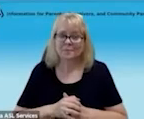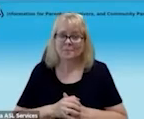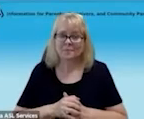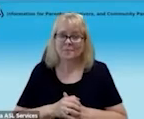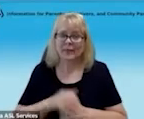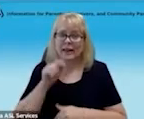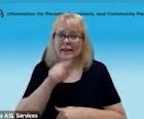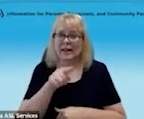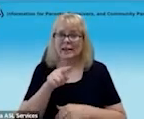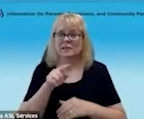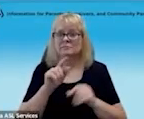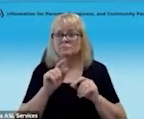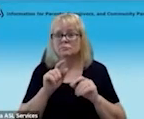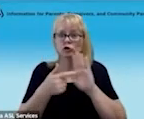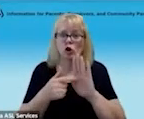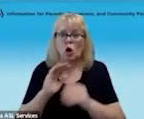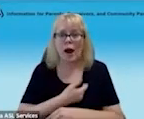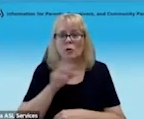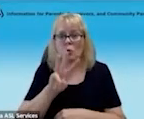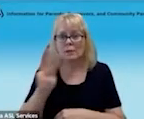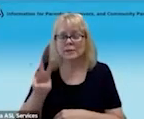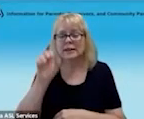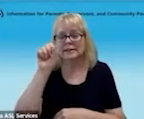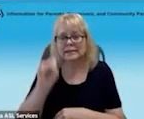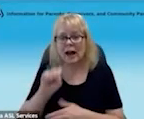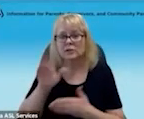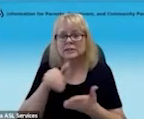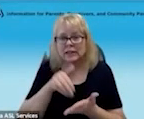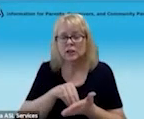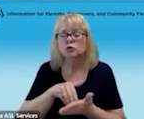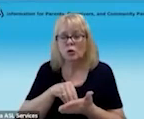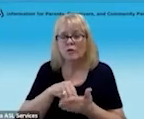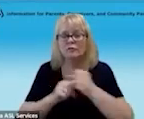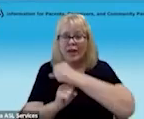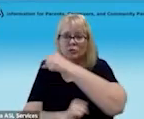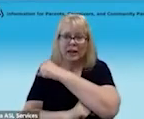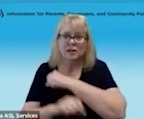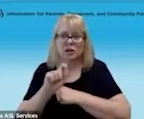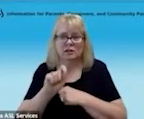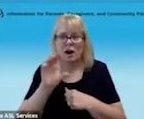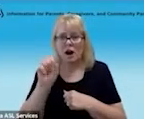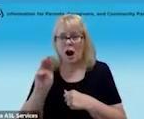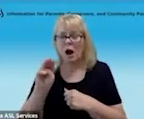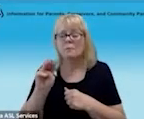for, just recently came out for the approval for ages 6 months and up. Next